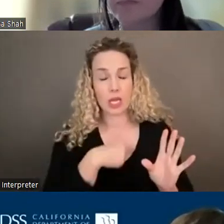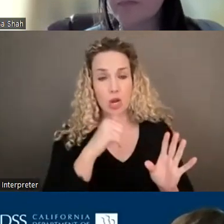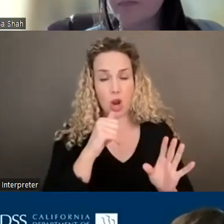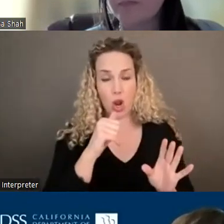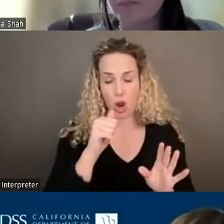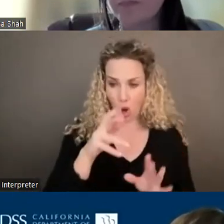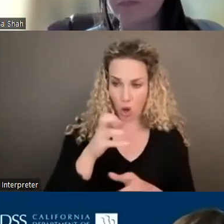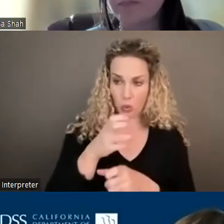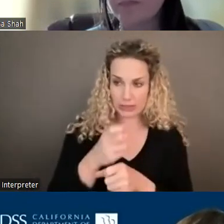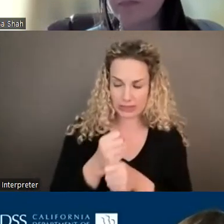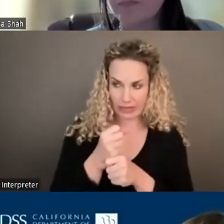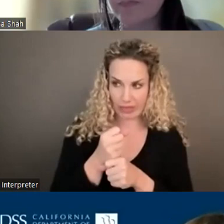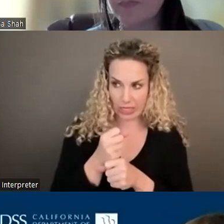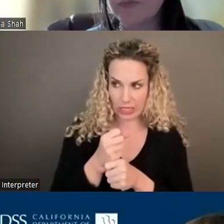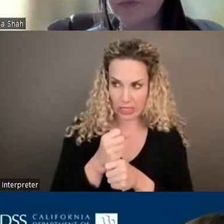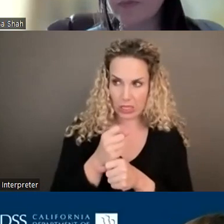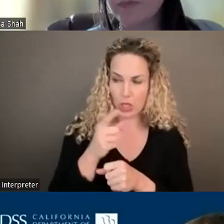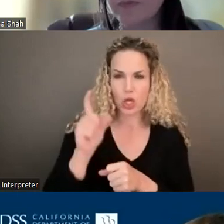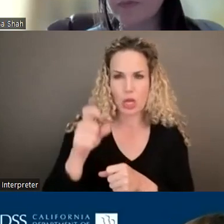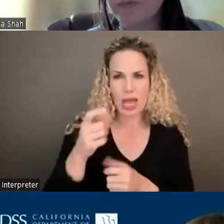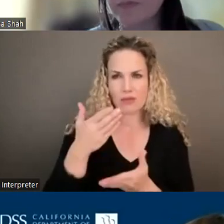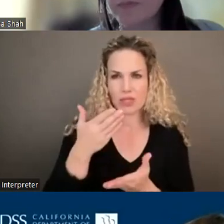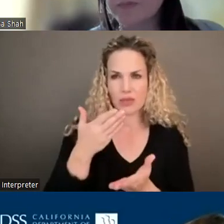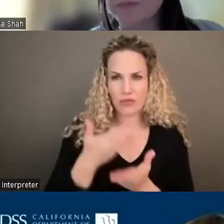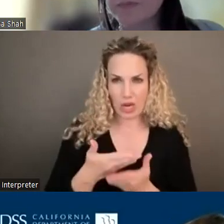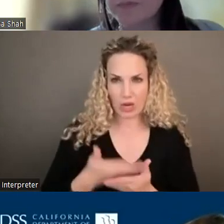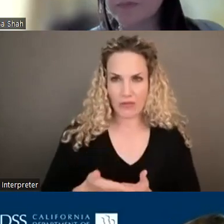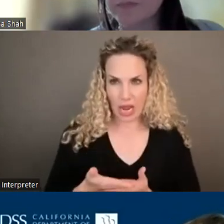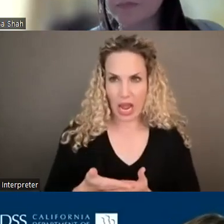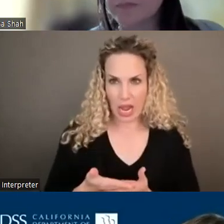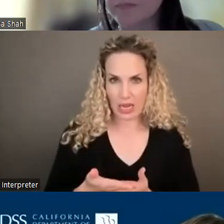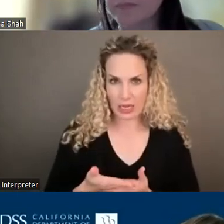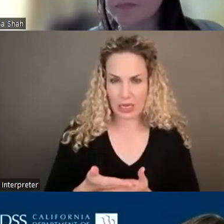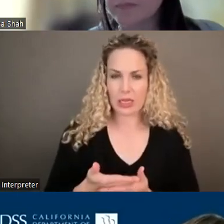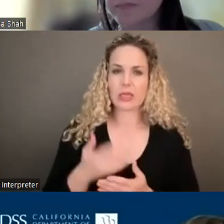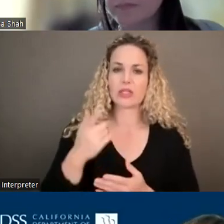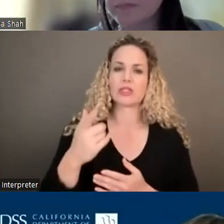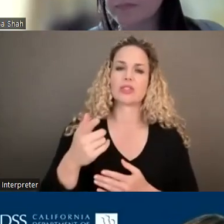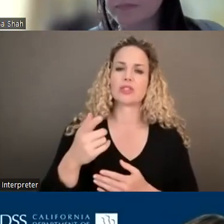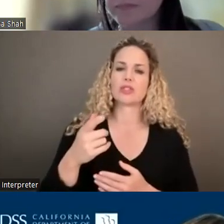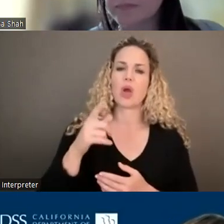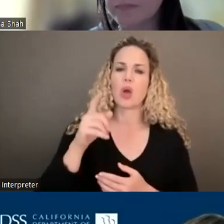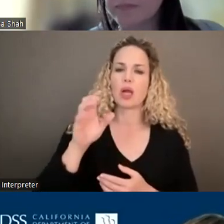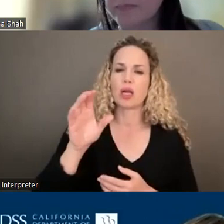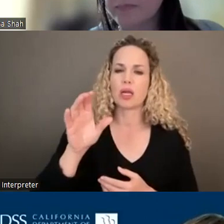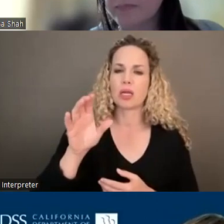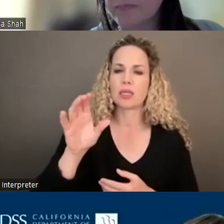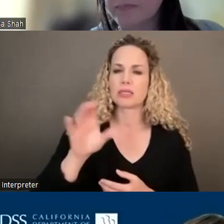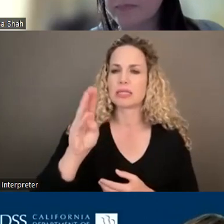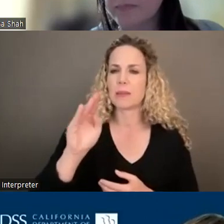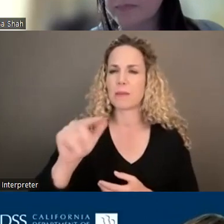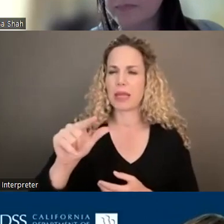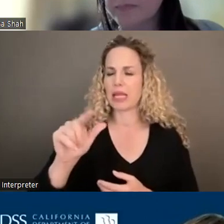the where you have to verify that, and since CMIG is empty and I know we're verifying, so